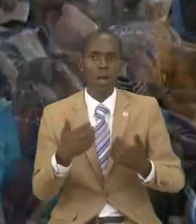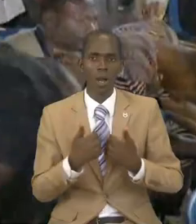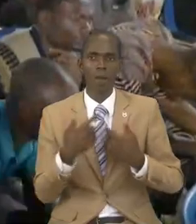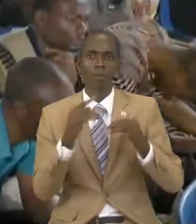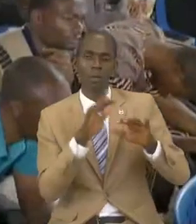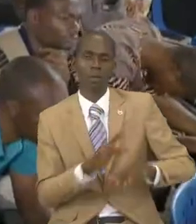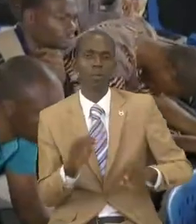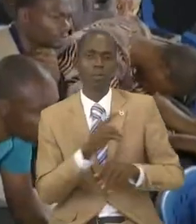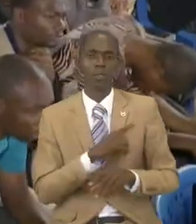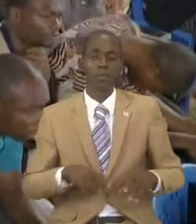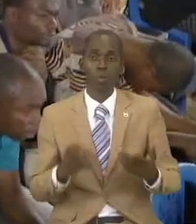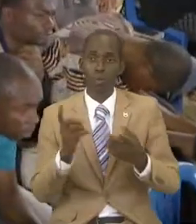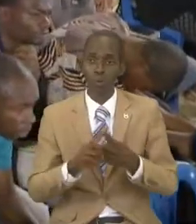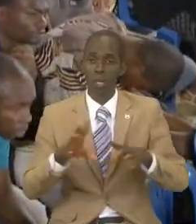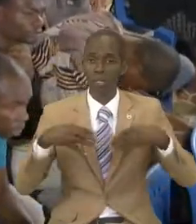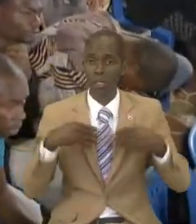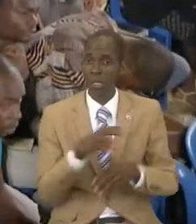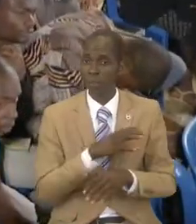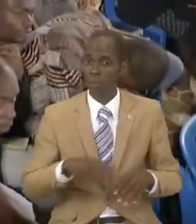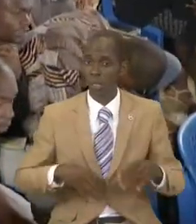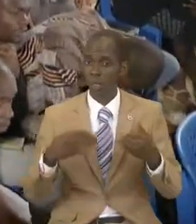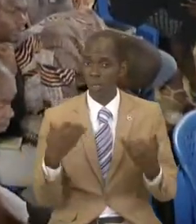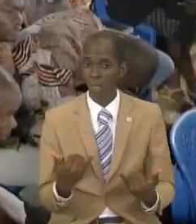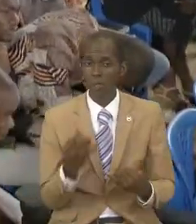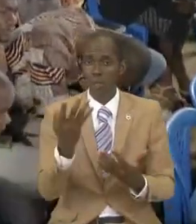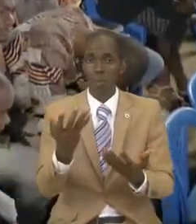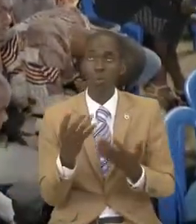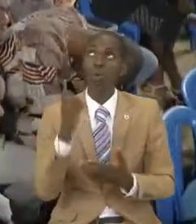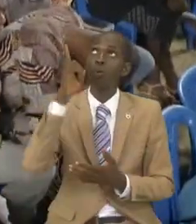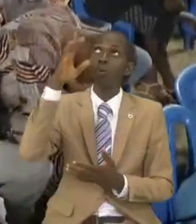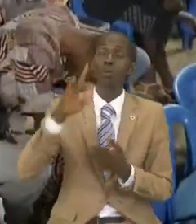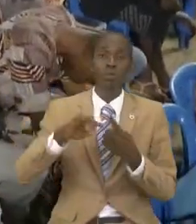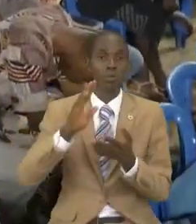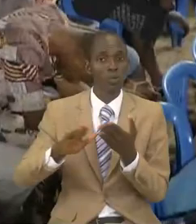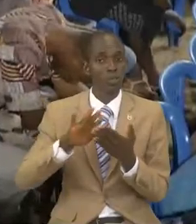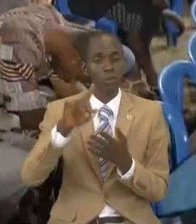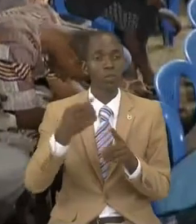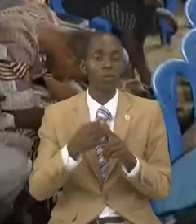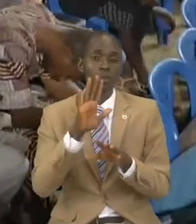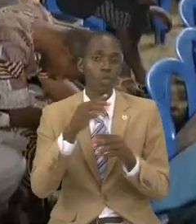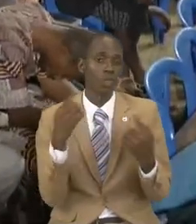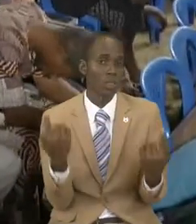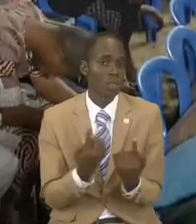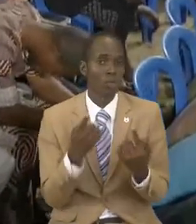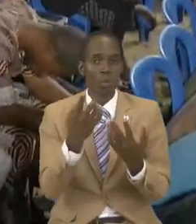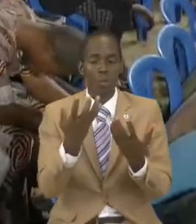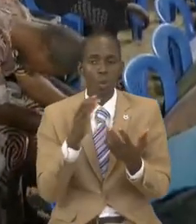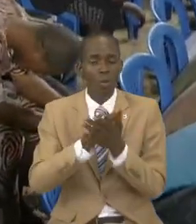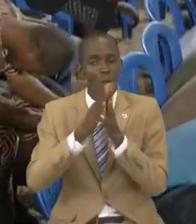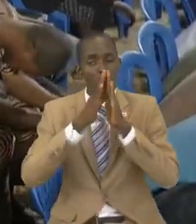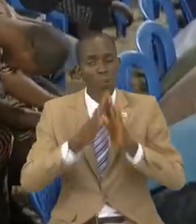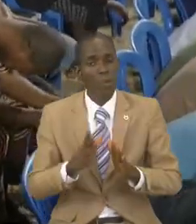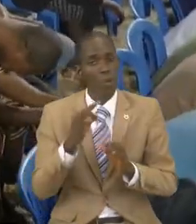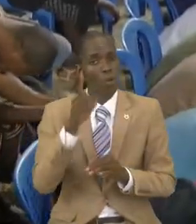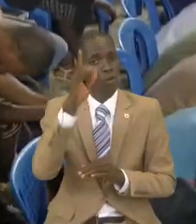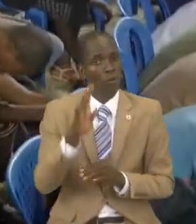Lord. Where are you? Raise up that hand. You want forgiveness, you want salvation, you want the peace of God in your heart. Raise up